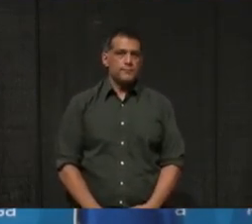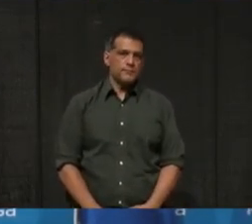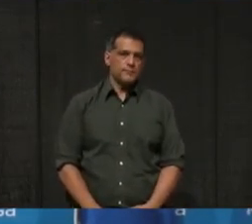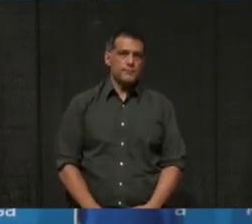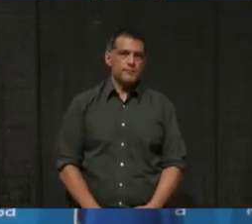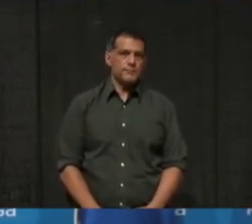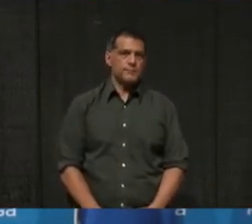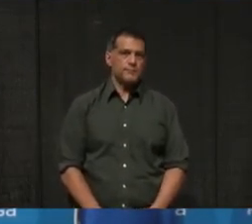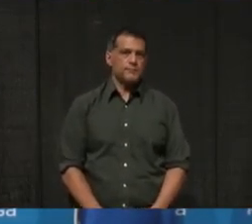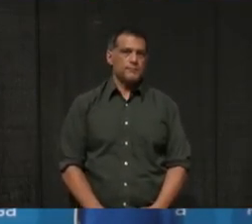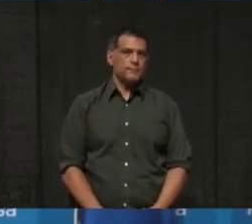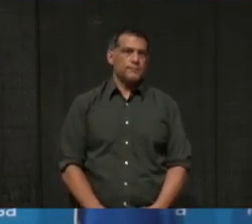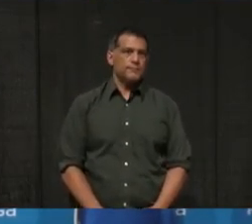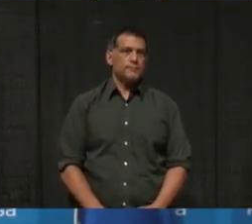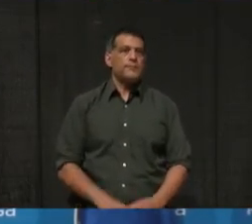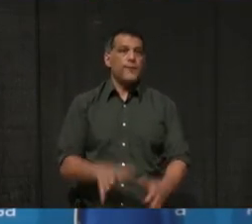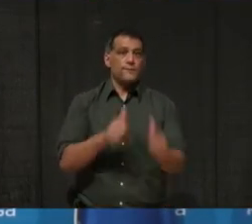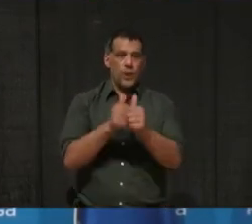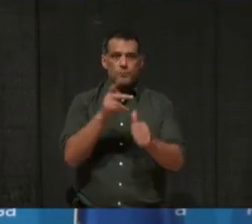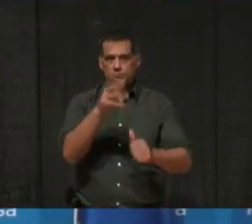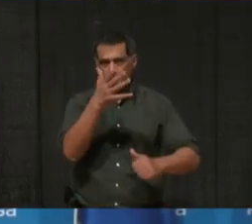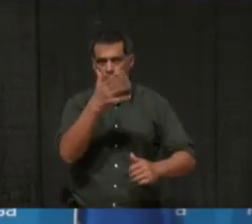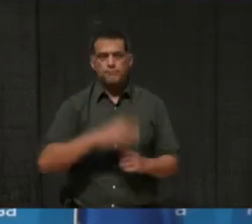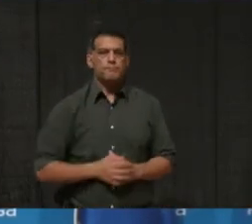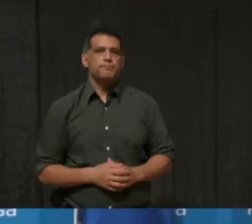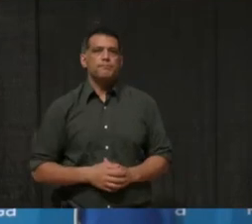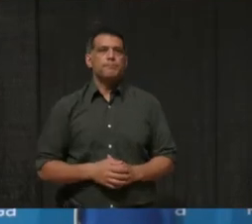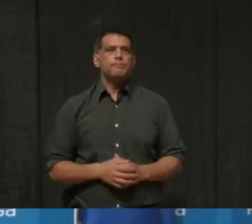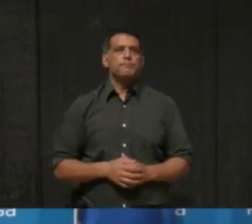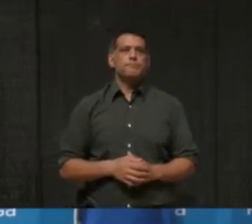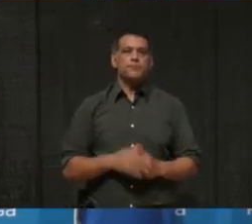Follow-up? Yes, my follow-up question is for Dr. Lowe.